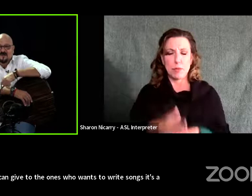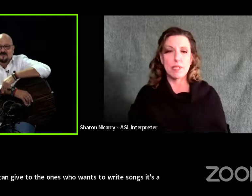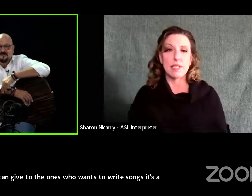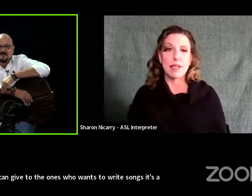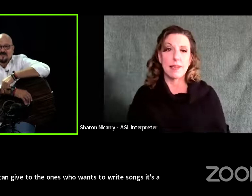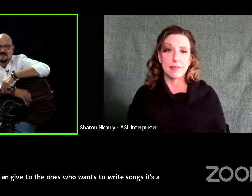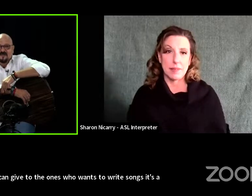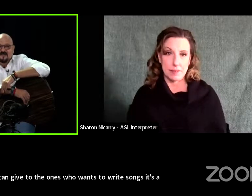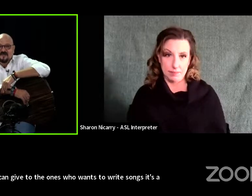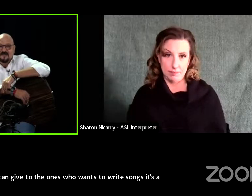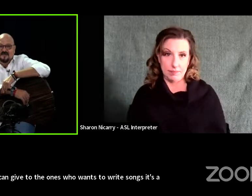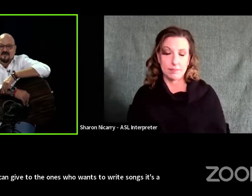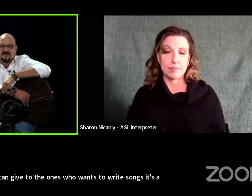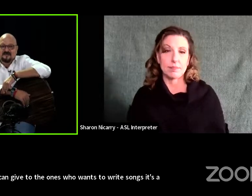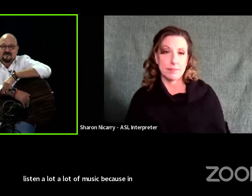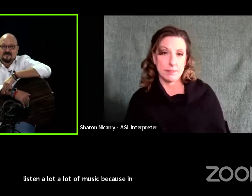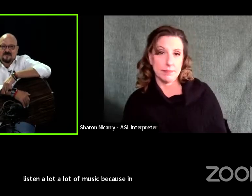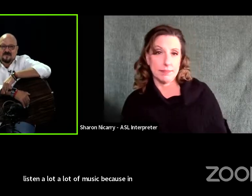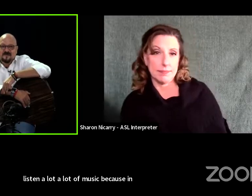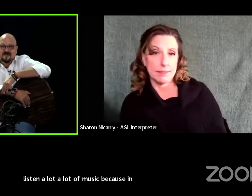because in the